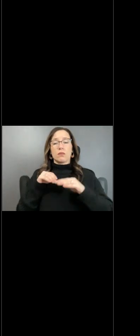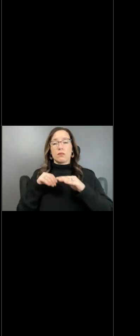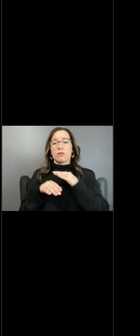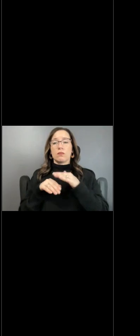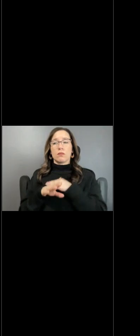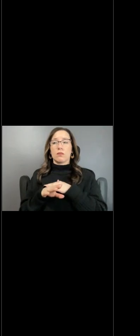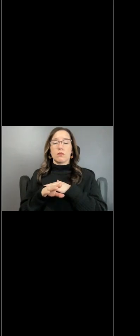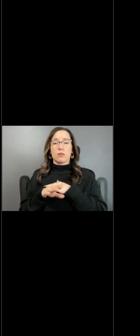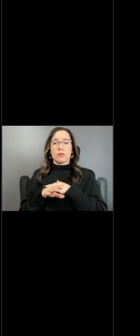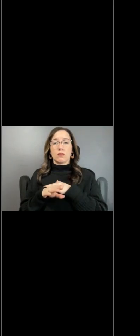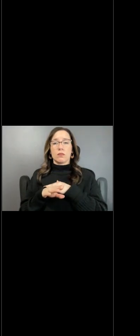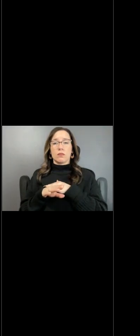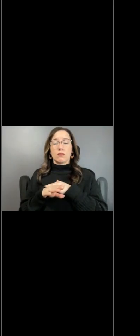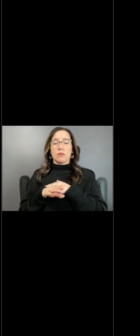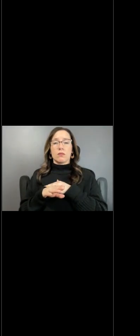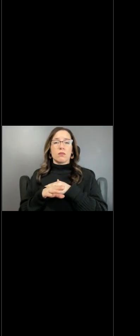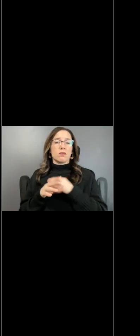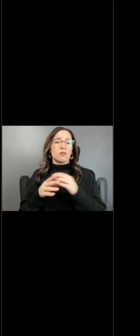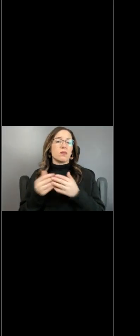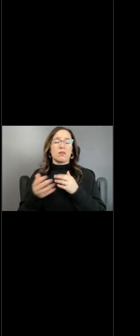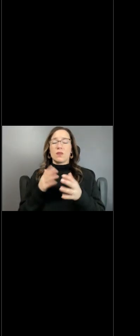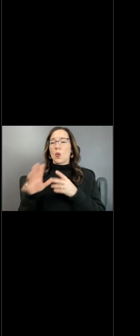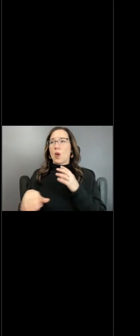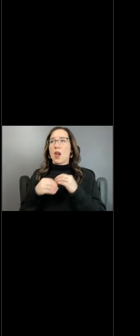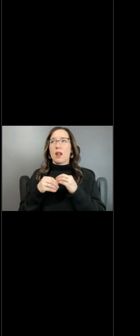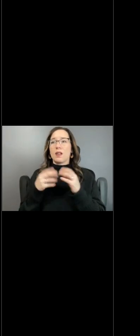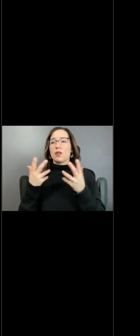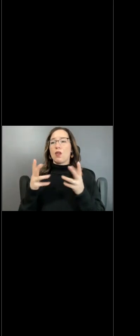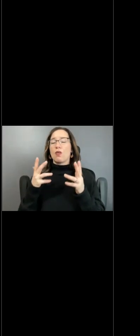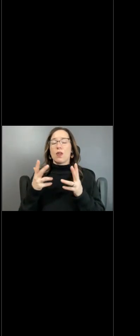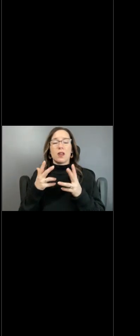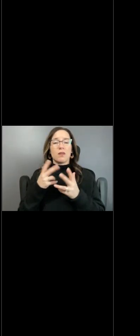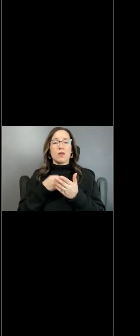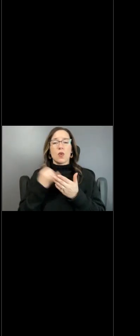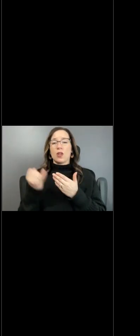accessibility even when added to existing projects, correct?